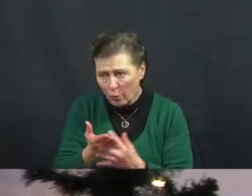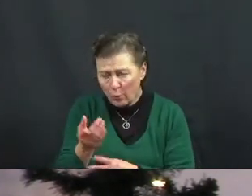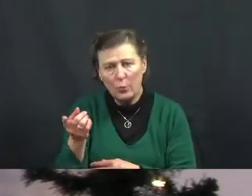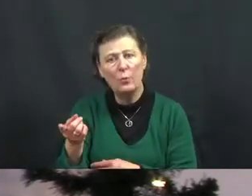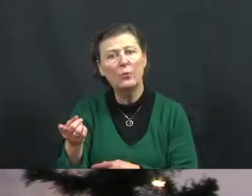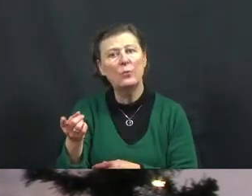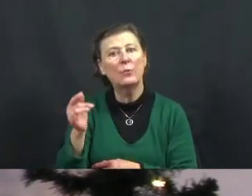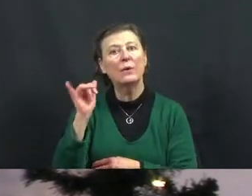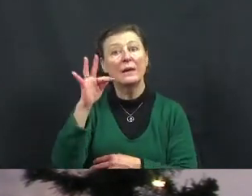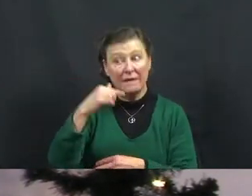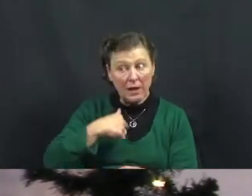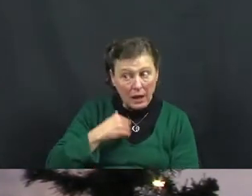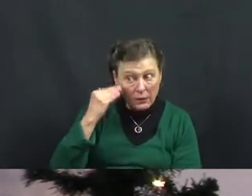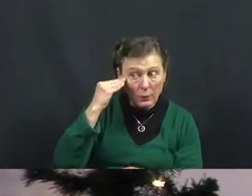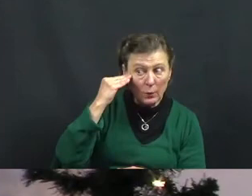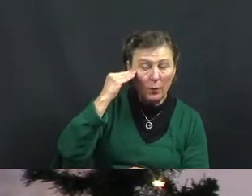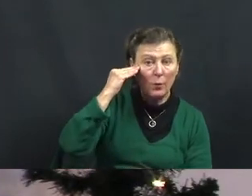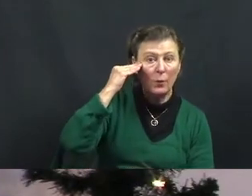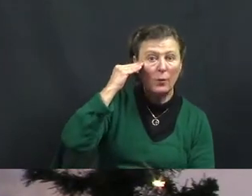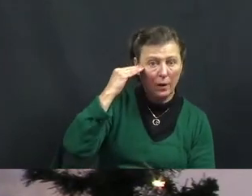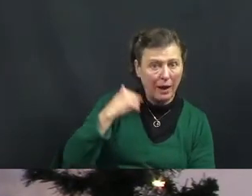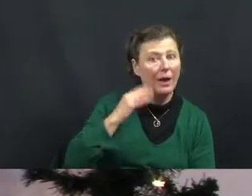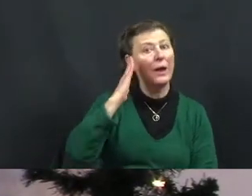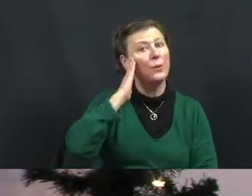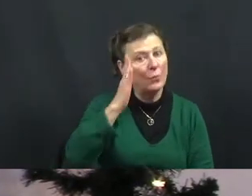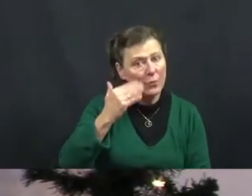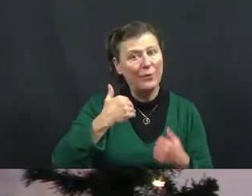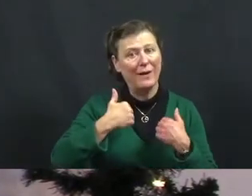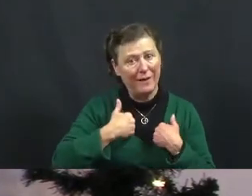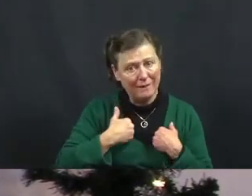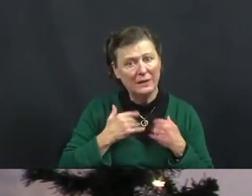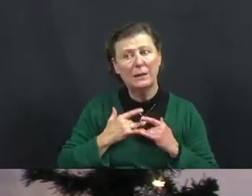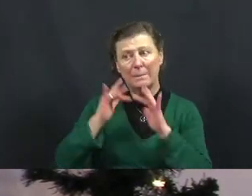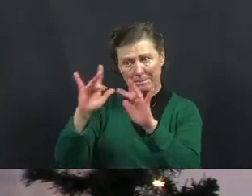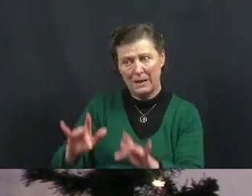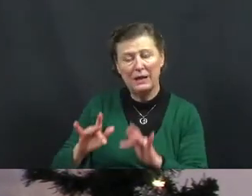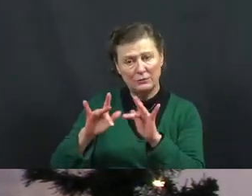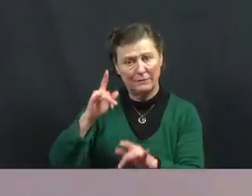For if I had known, I would have had compassion for them.